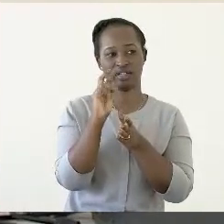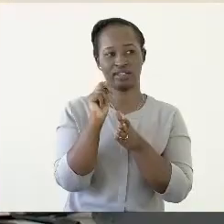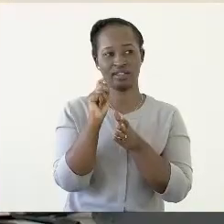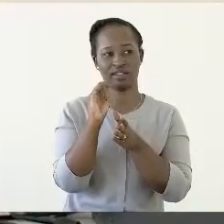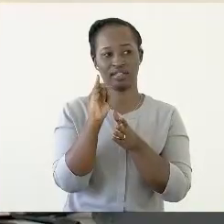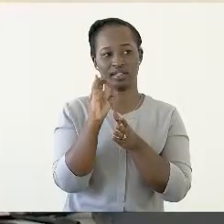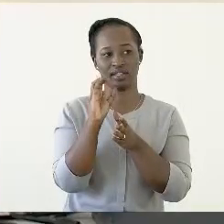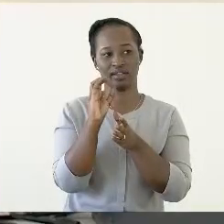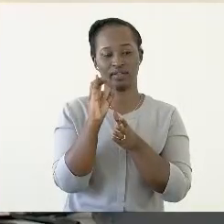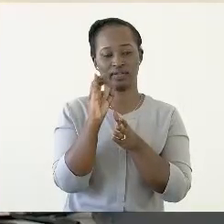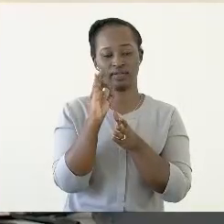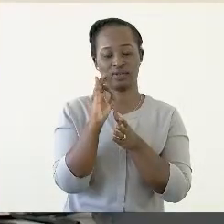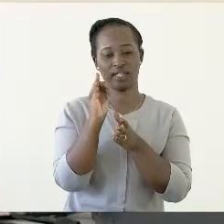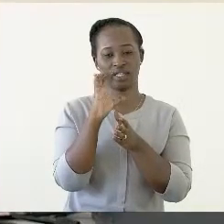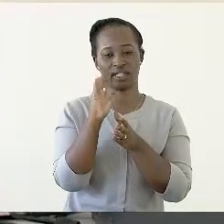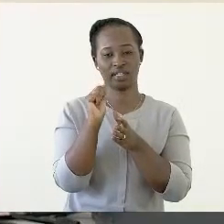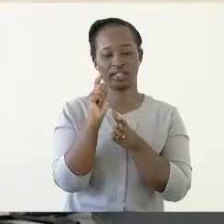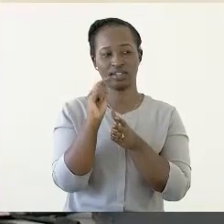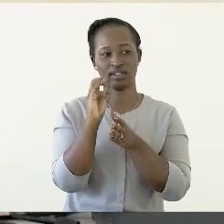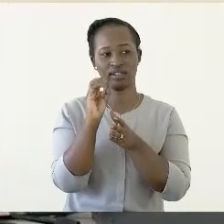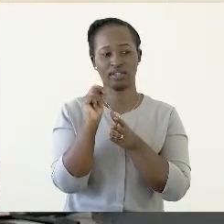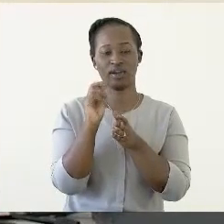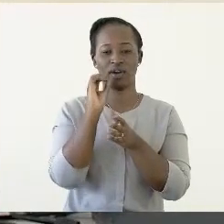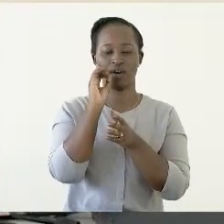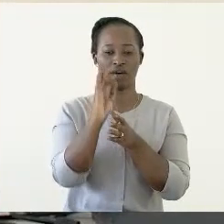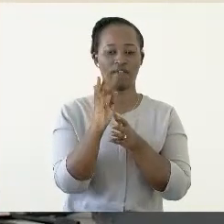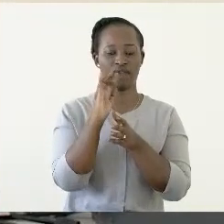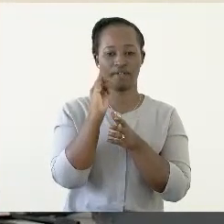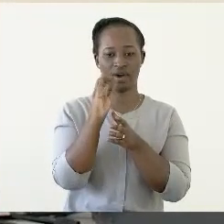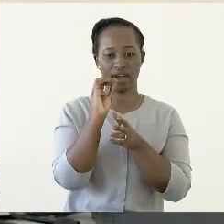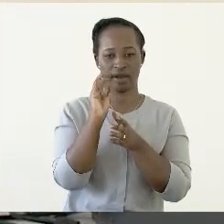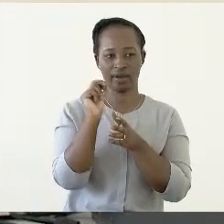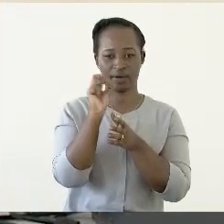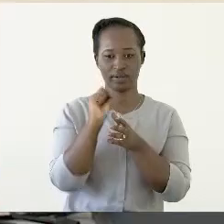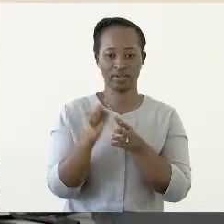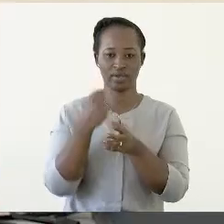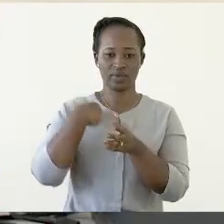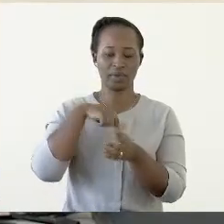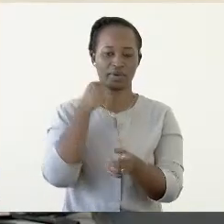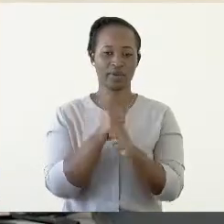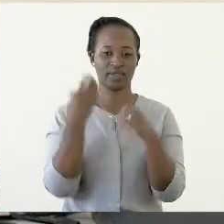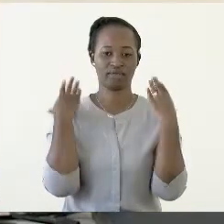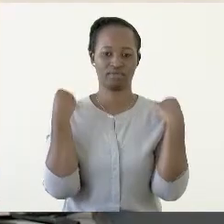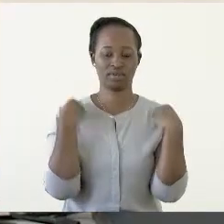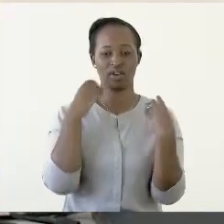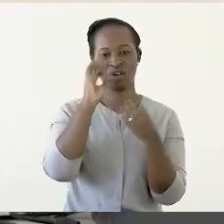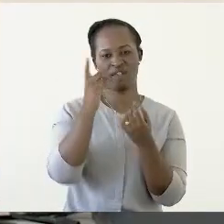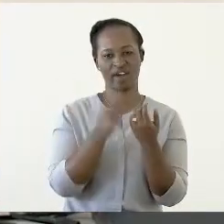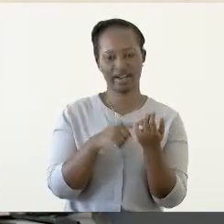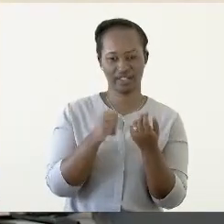have carried out or worked out some exercises of calculations, so we did a lot for